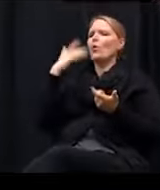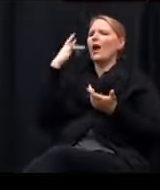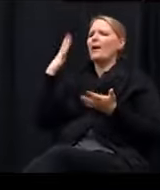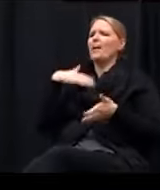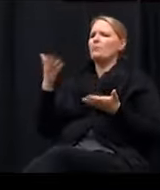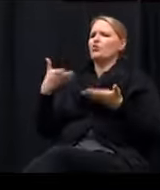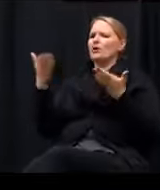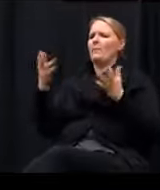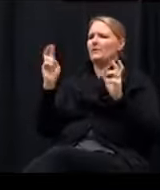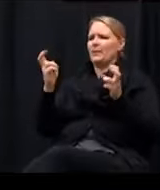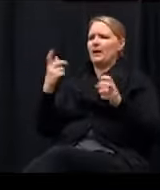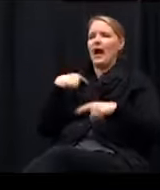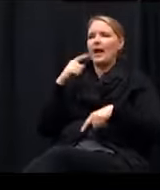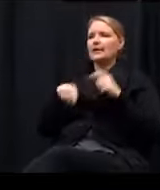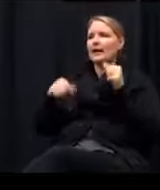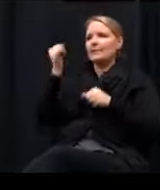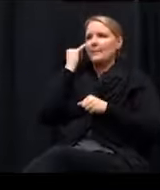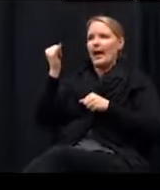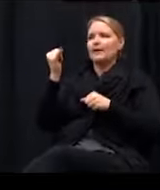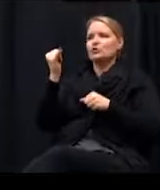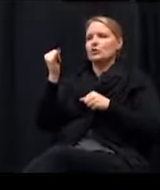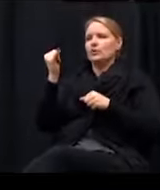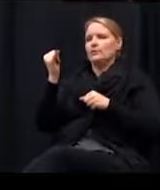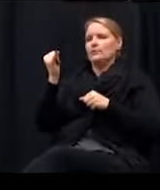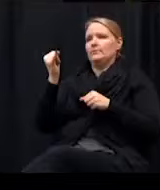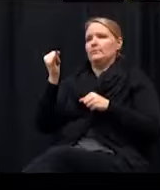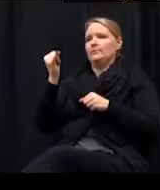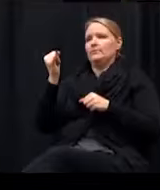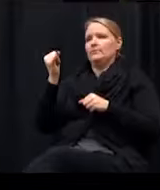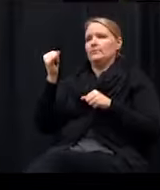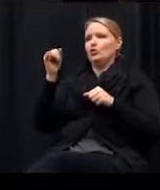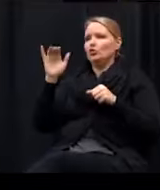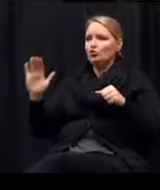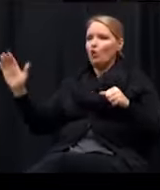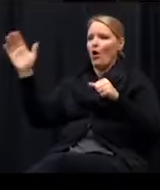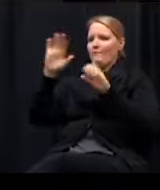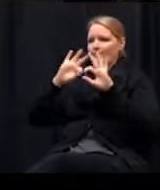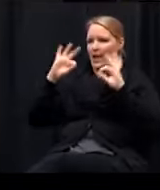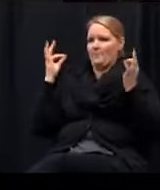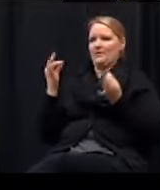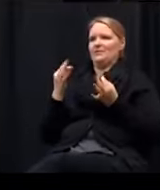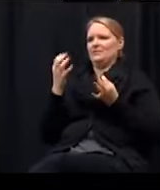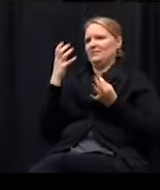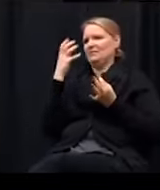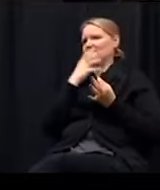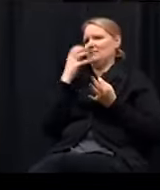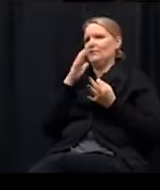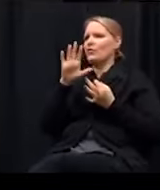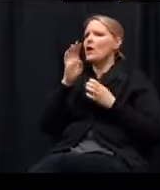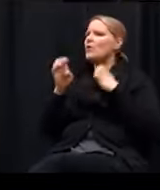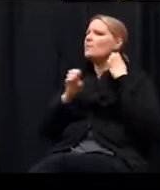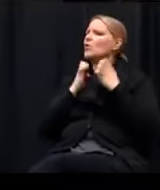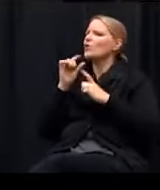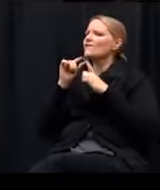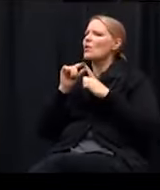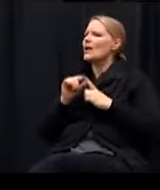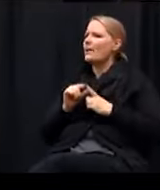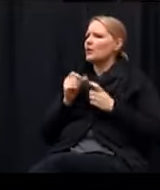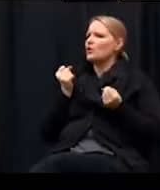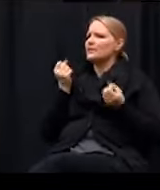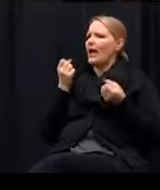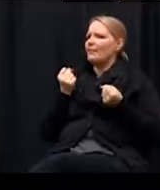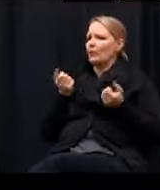up? I can't imagine still going back to a lot of the families here that we're working with. What is their emotional vocabulary in